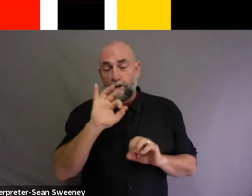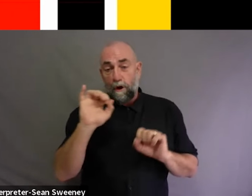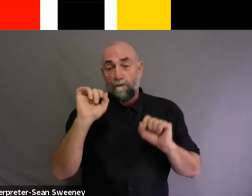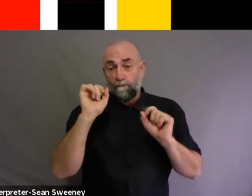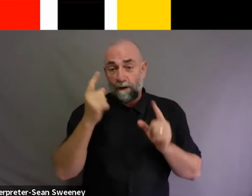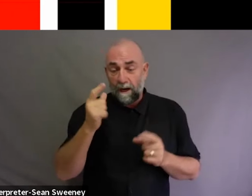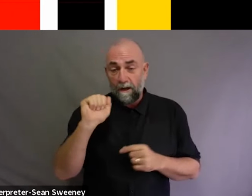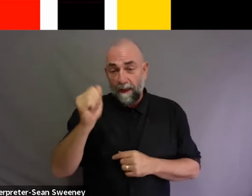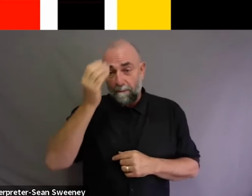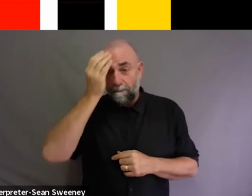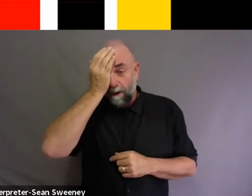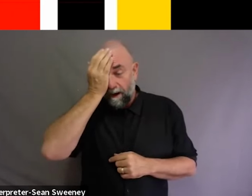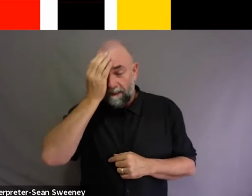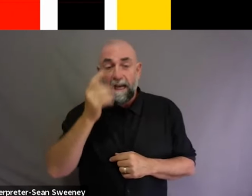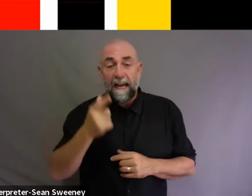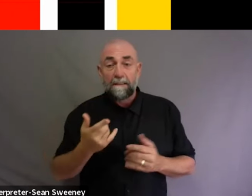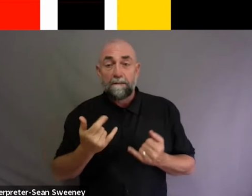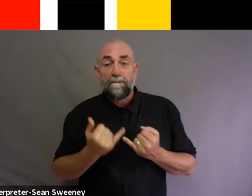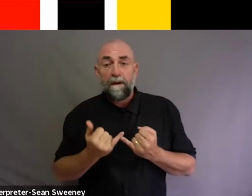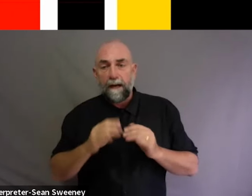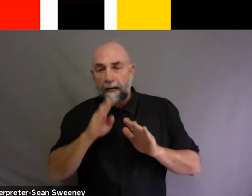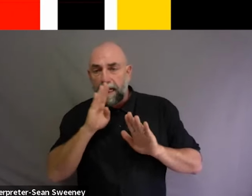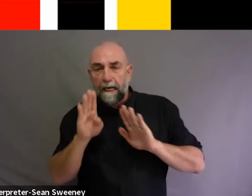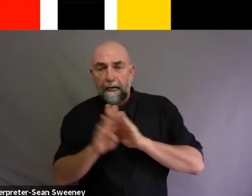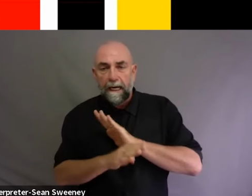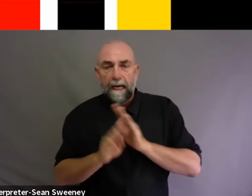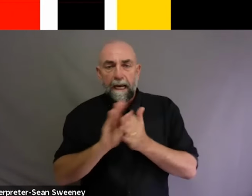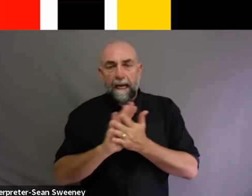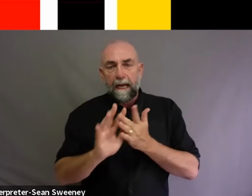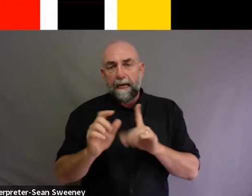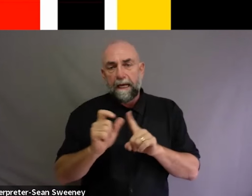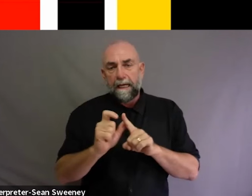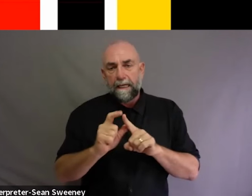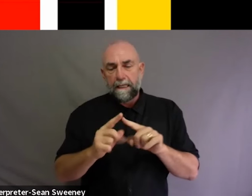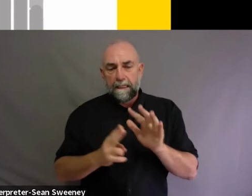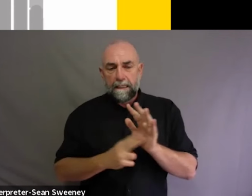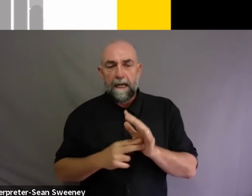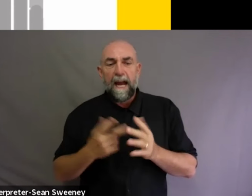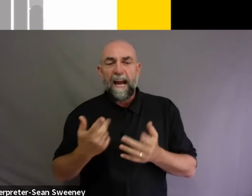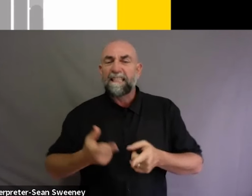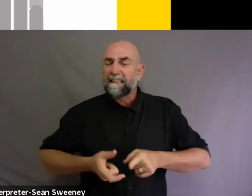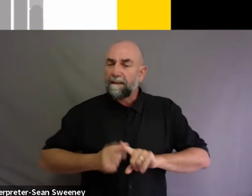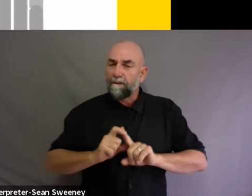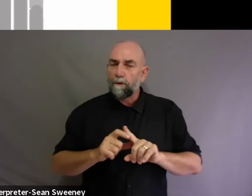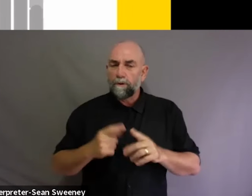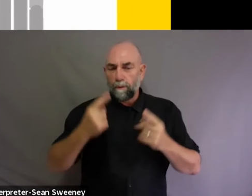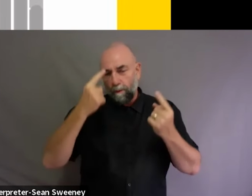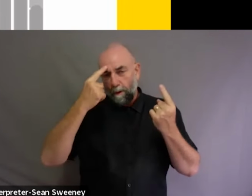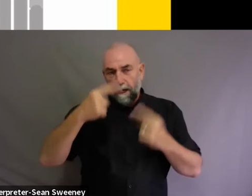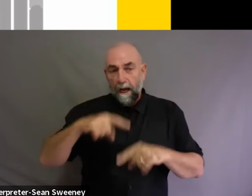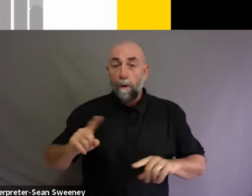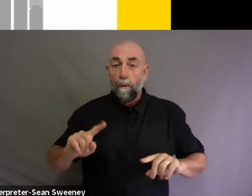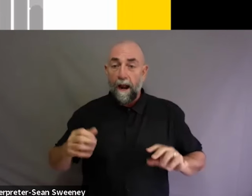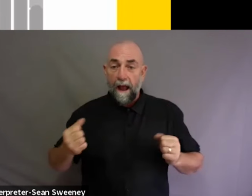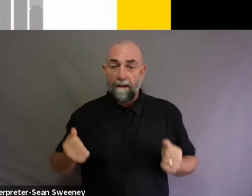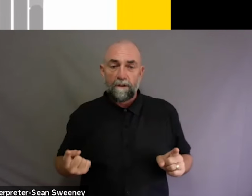hidden. So it's a little bit difficult to know what's changed. Back to you,